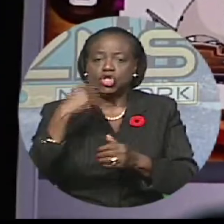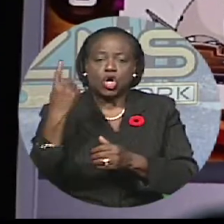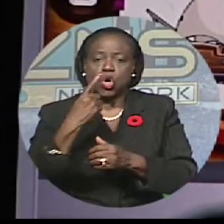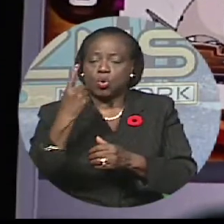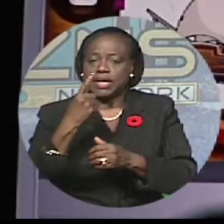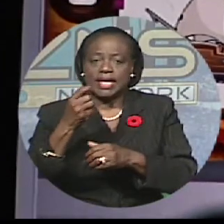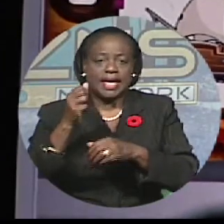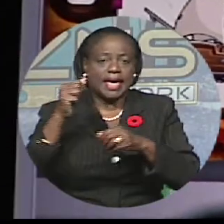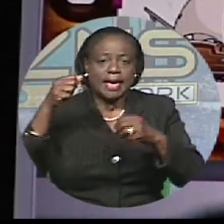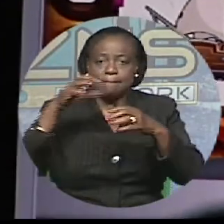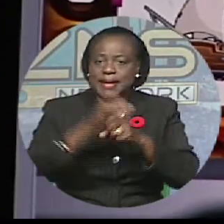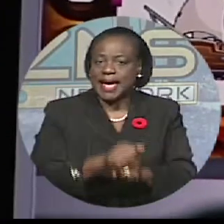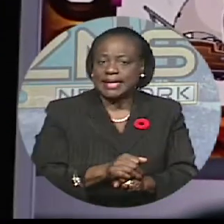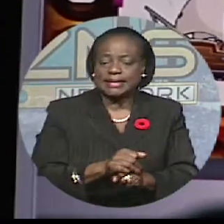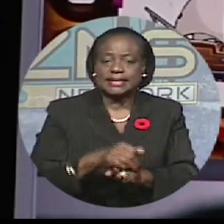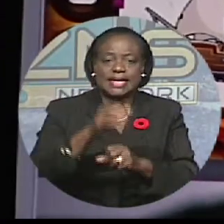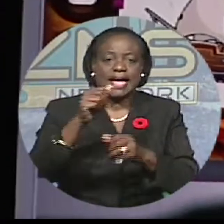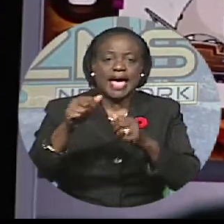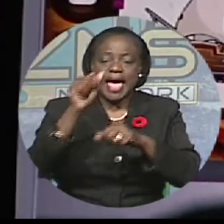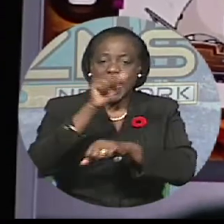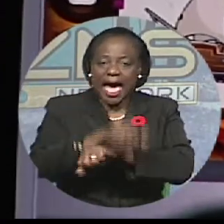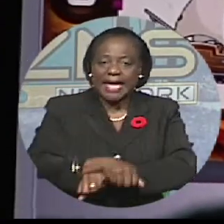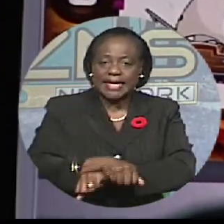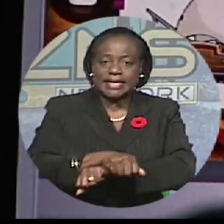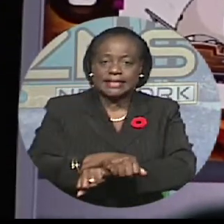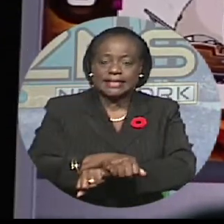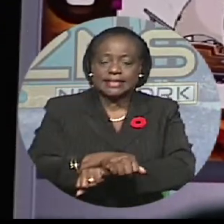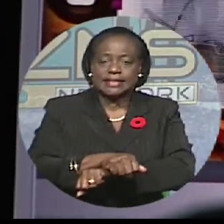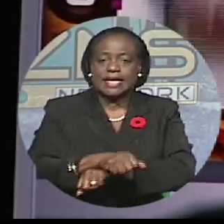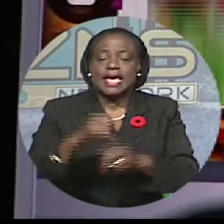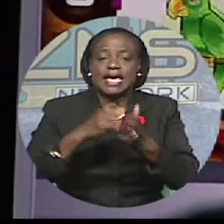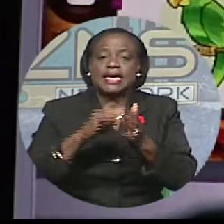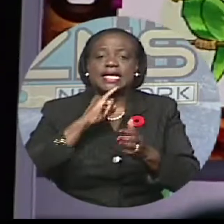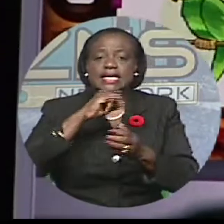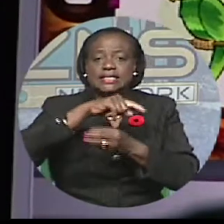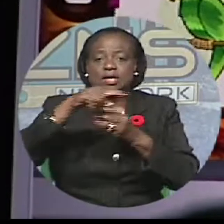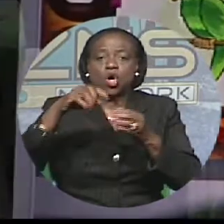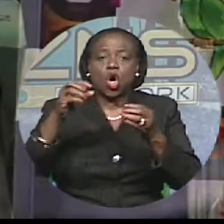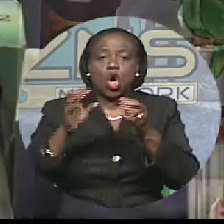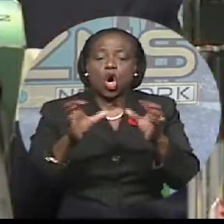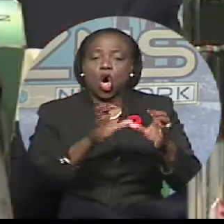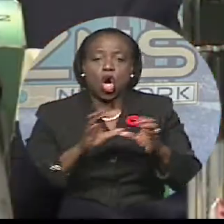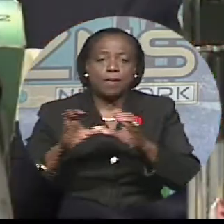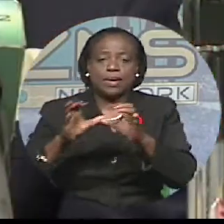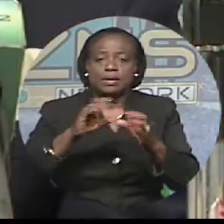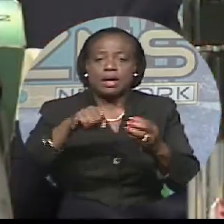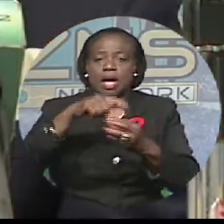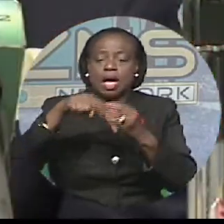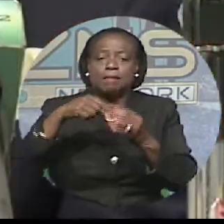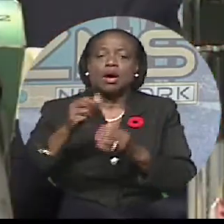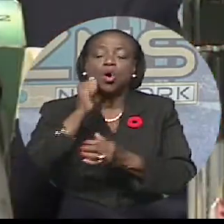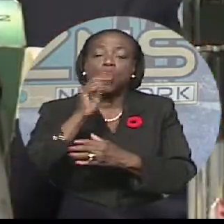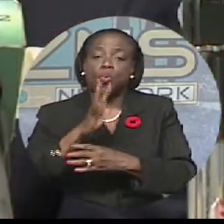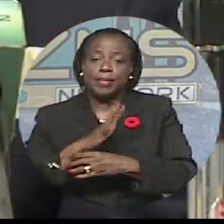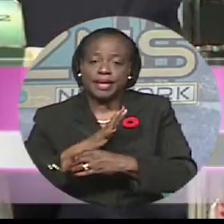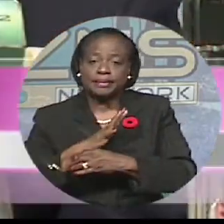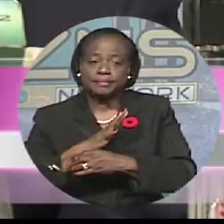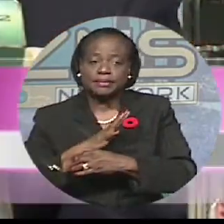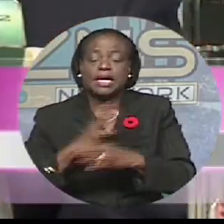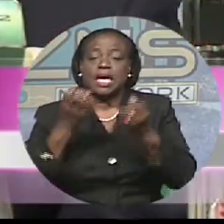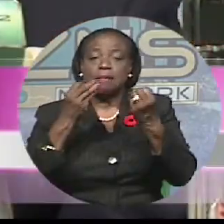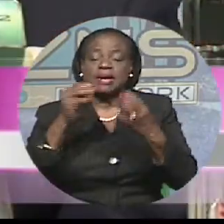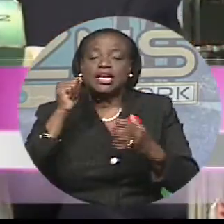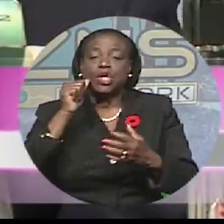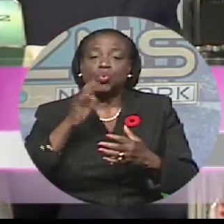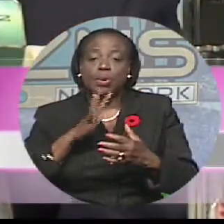addicts. Williamson added that addiction to gambling is pretty common among women. When you're dealing with addiction, people become, their